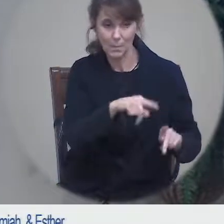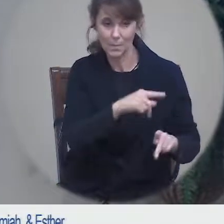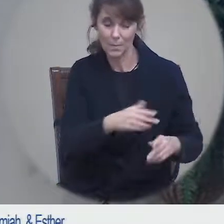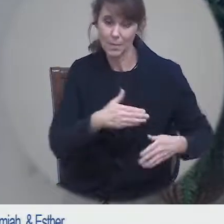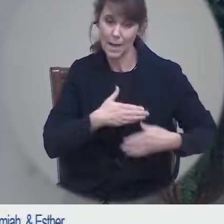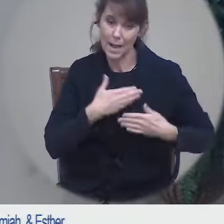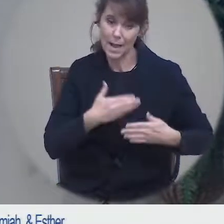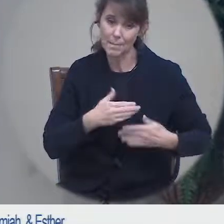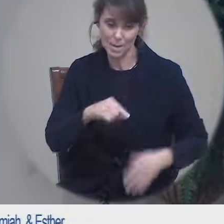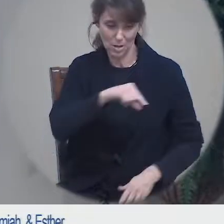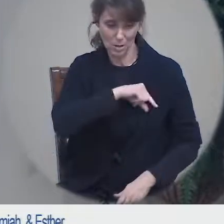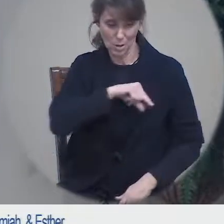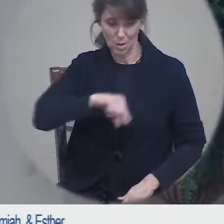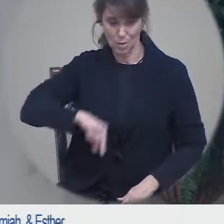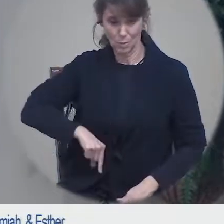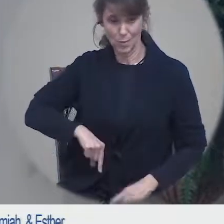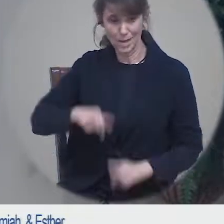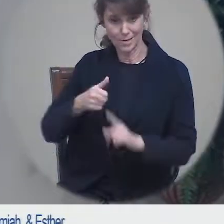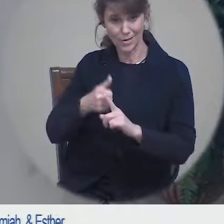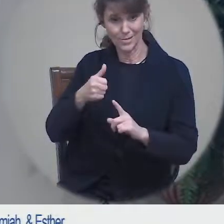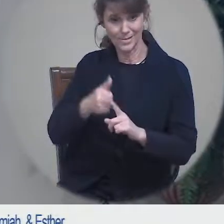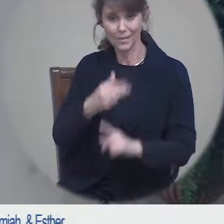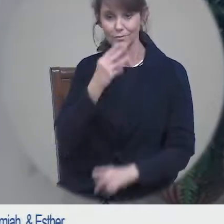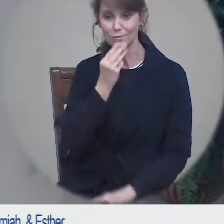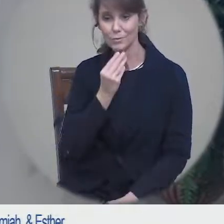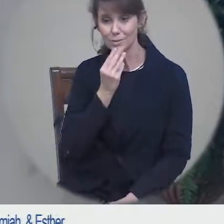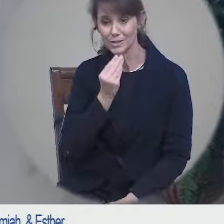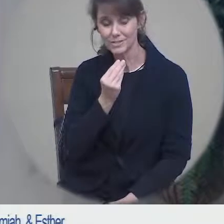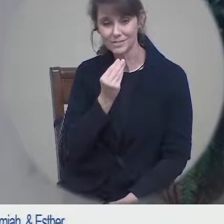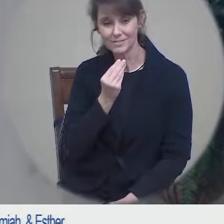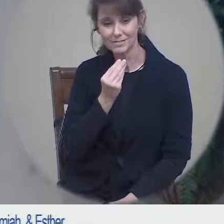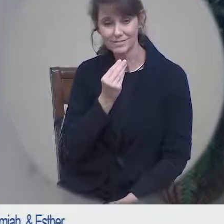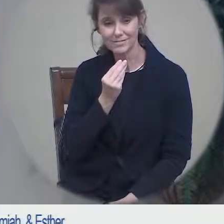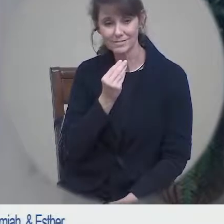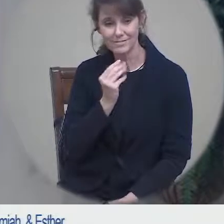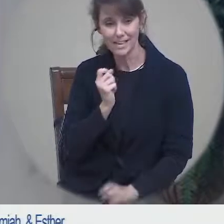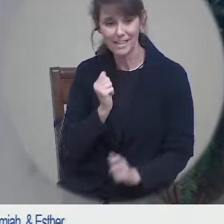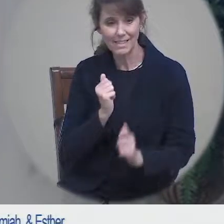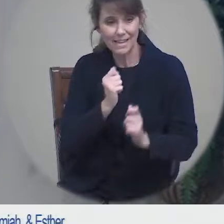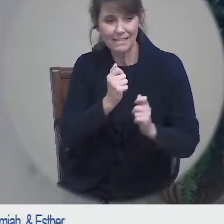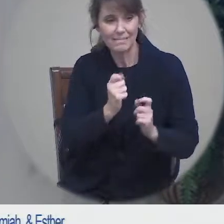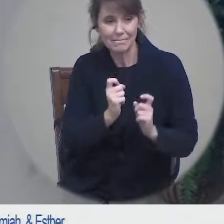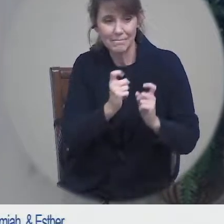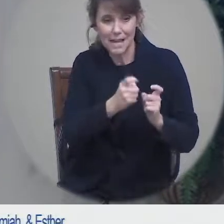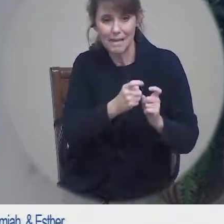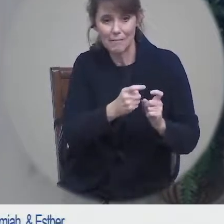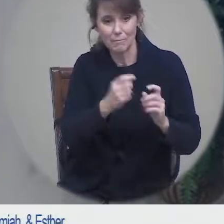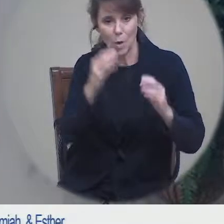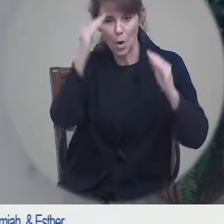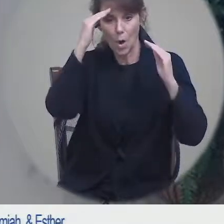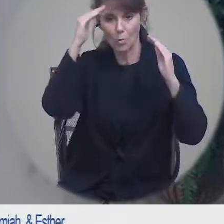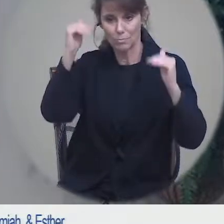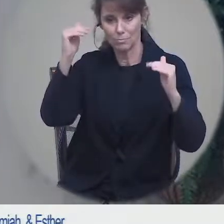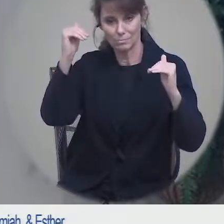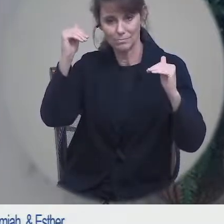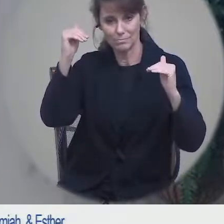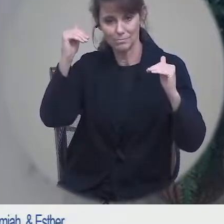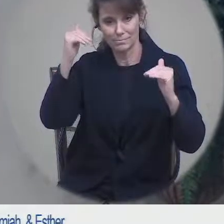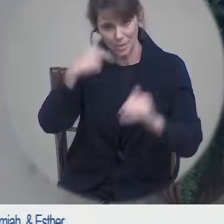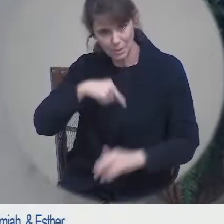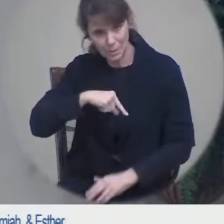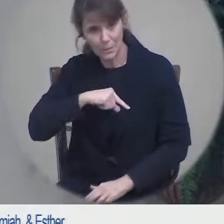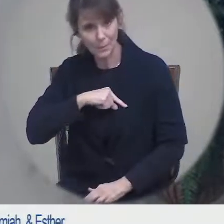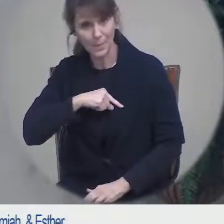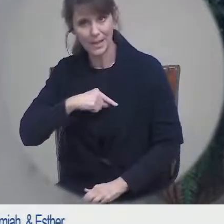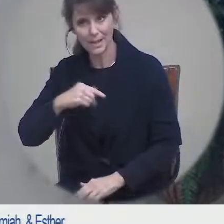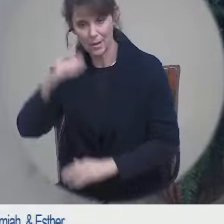is exalted." I think that is one of those, again, whether it's just a similarity, a type,